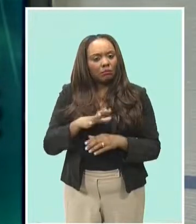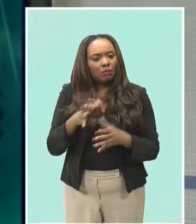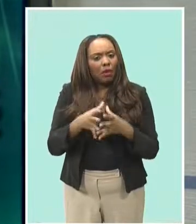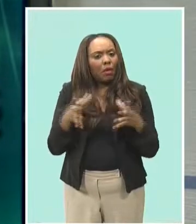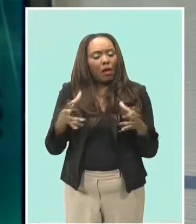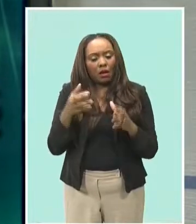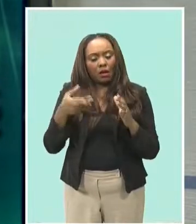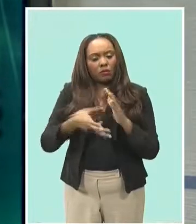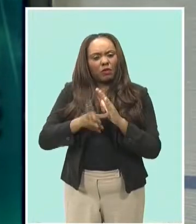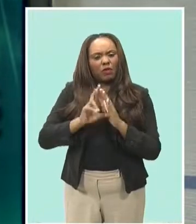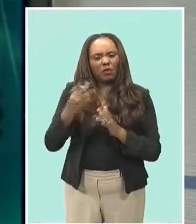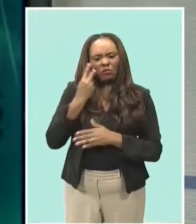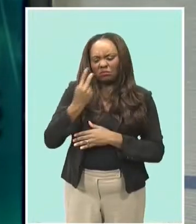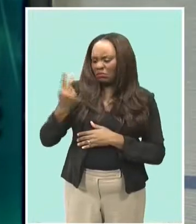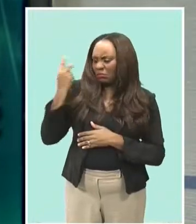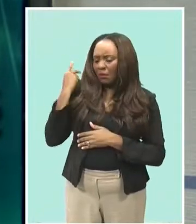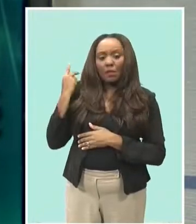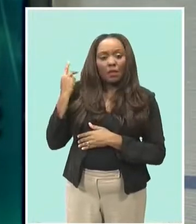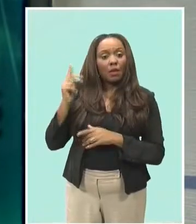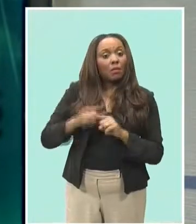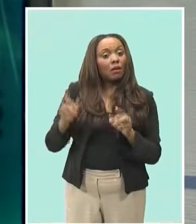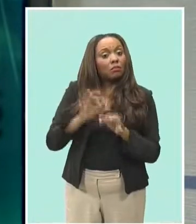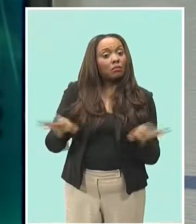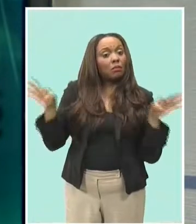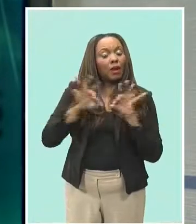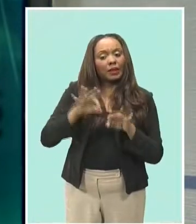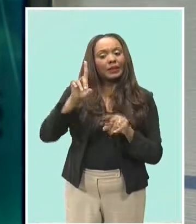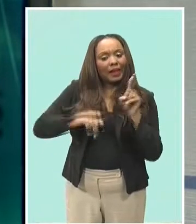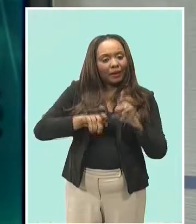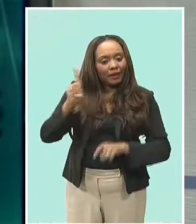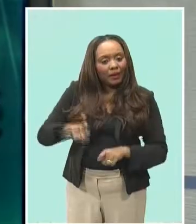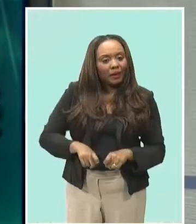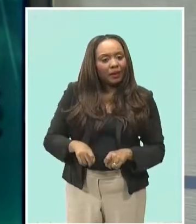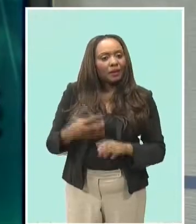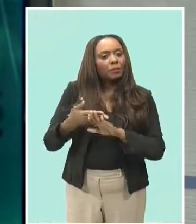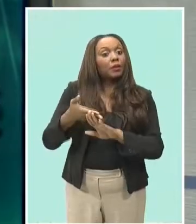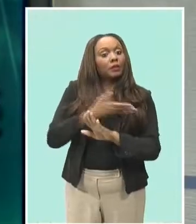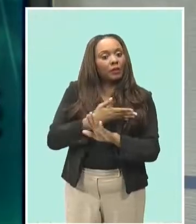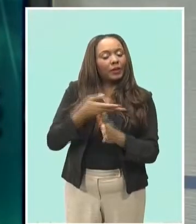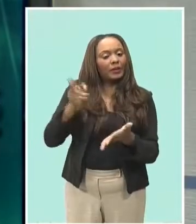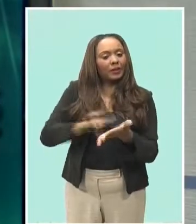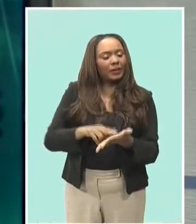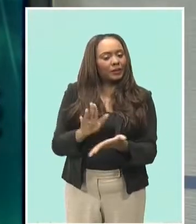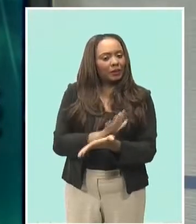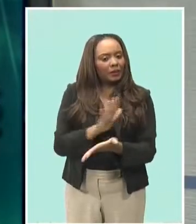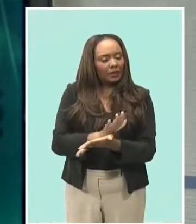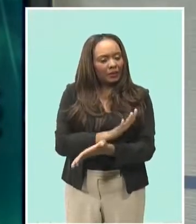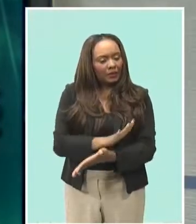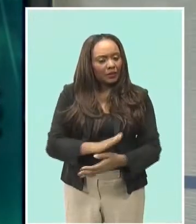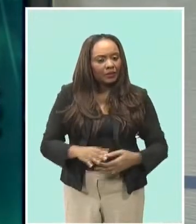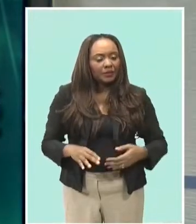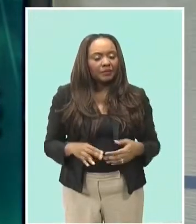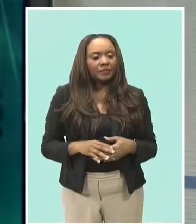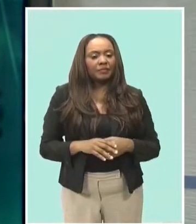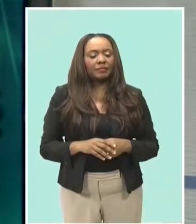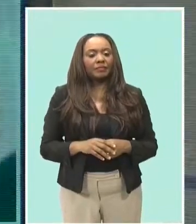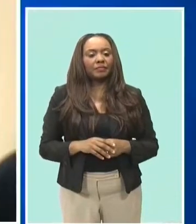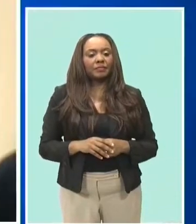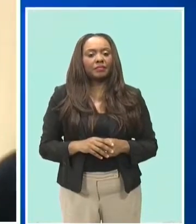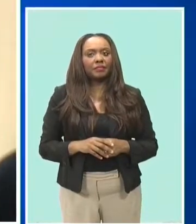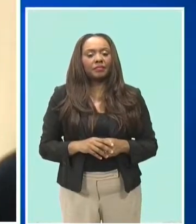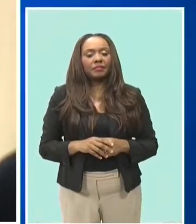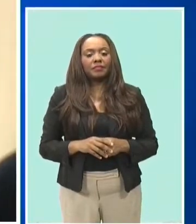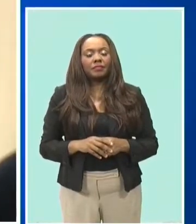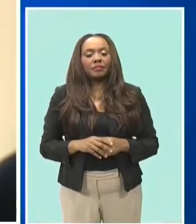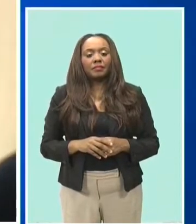type. But she says it's important to ask questions and get the full details before signing on the dotted line. Persons